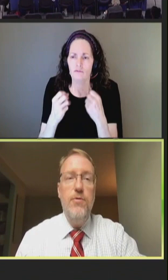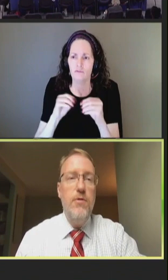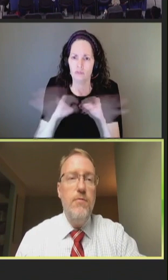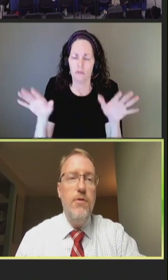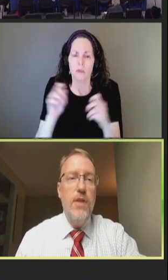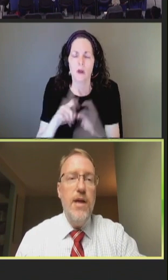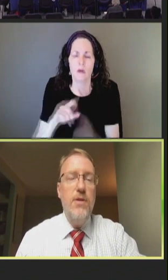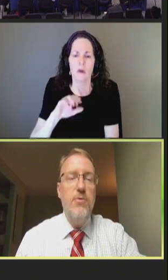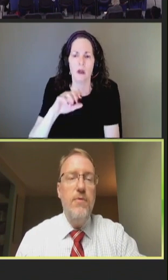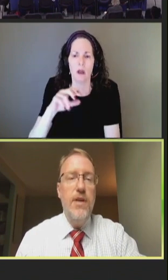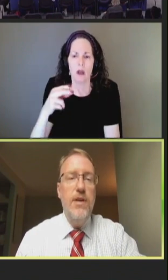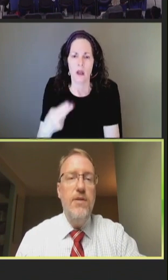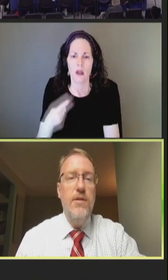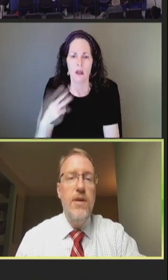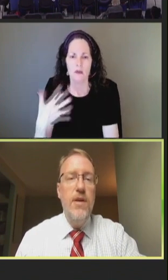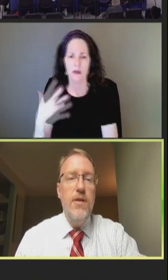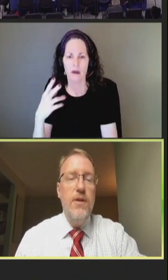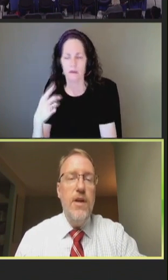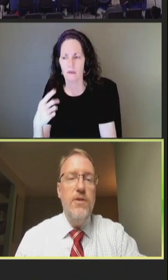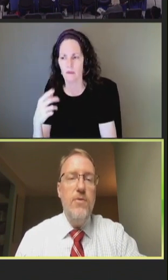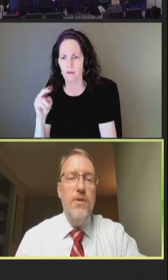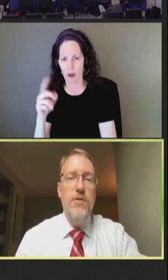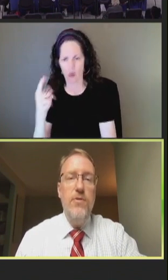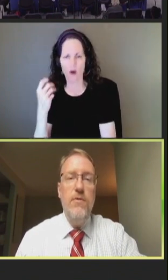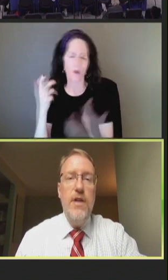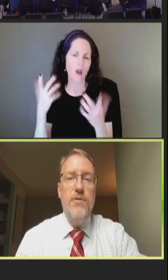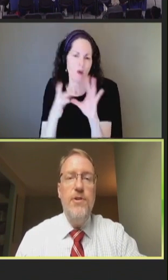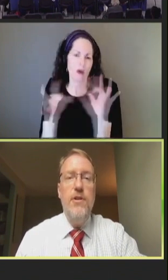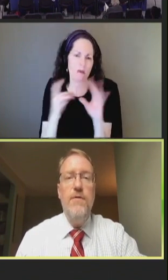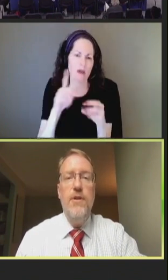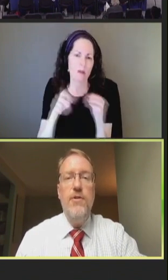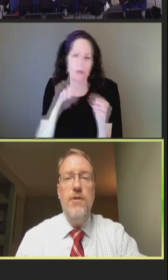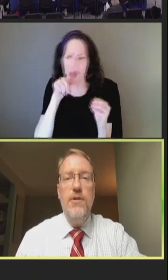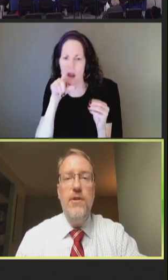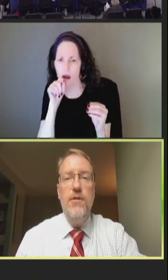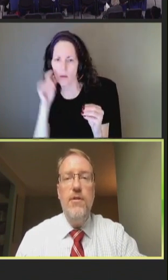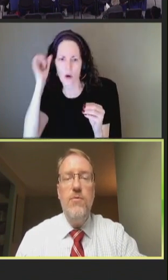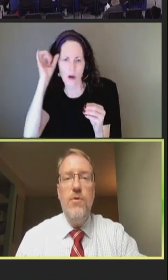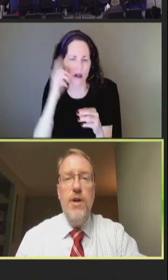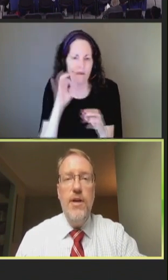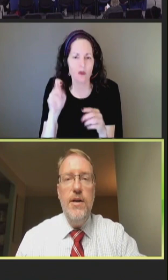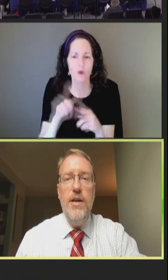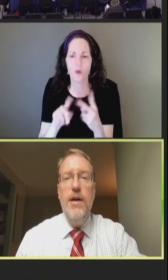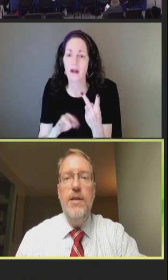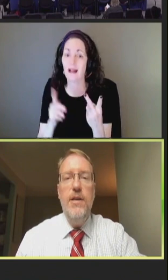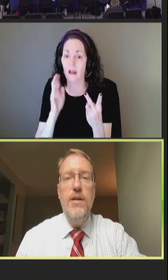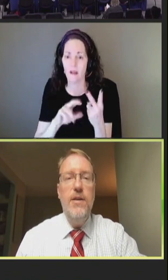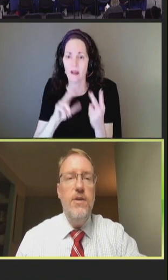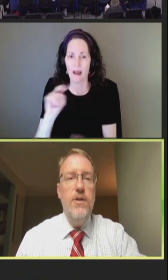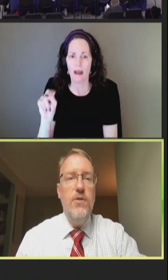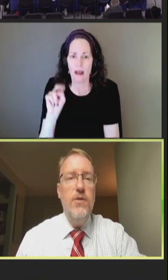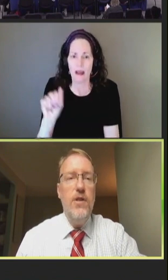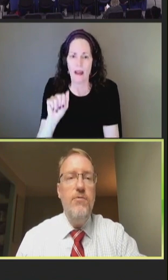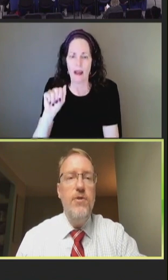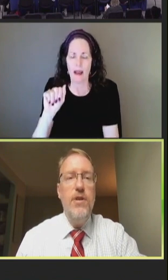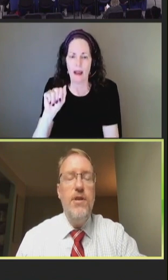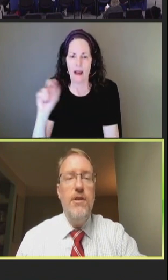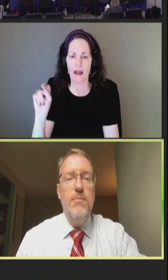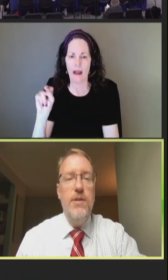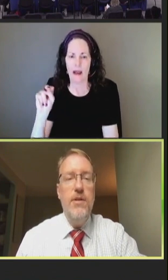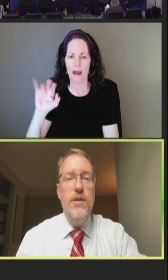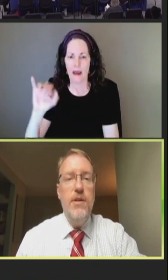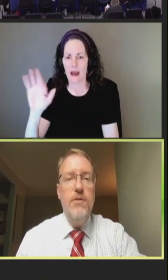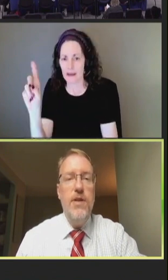by others over the last couple of days, the National Institute of Allergy and Infectious Diseases, or NIAID, continues to leverage